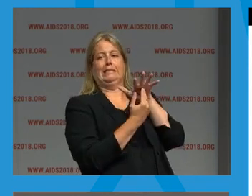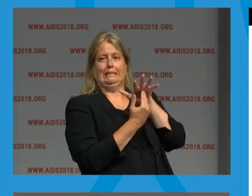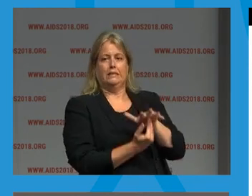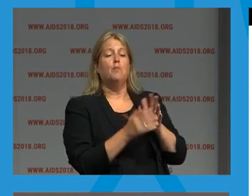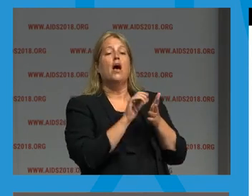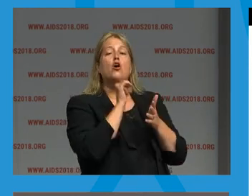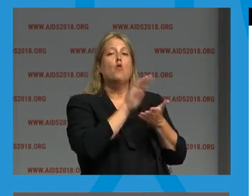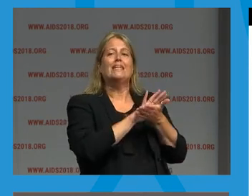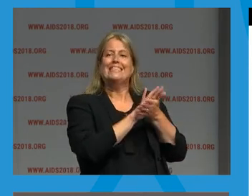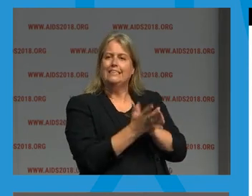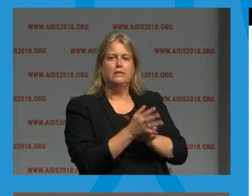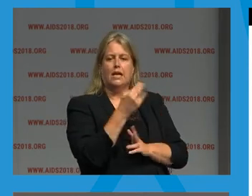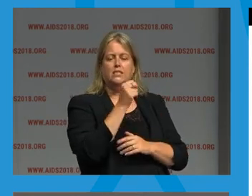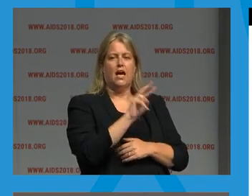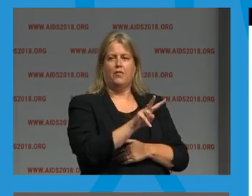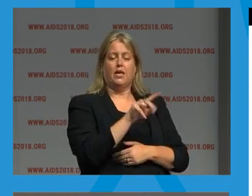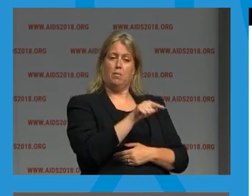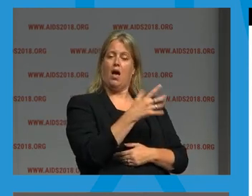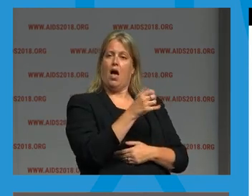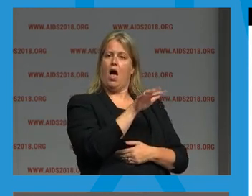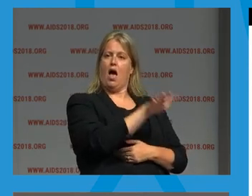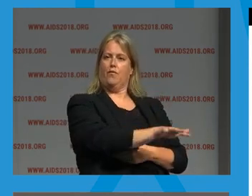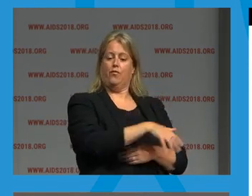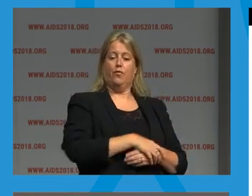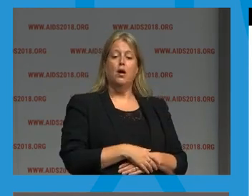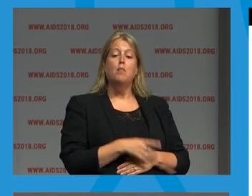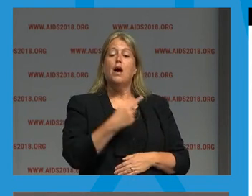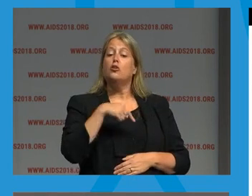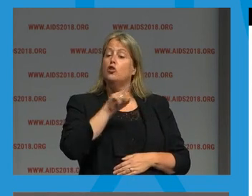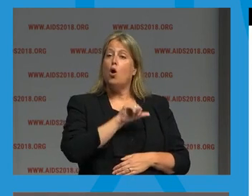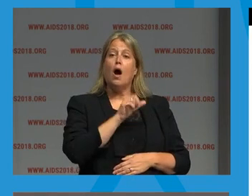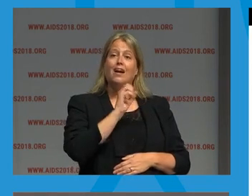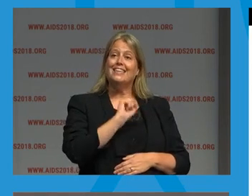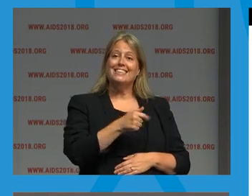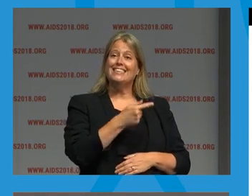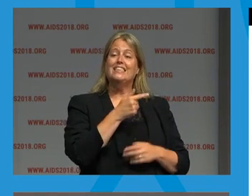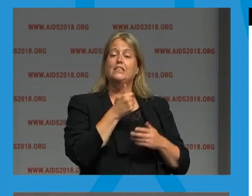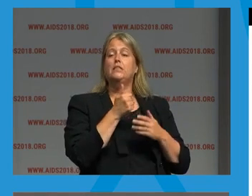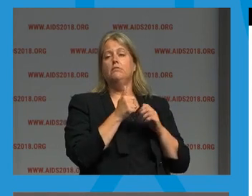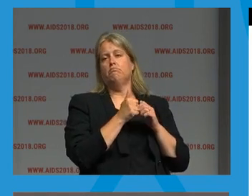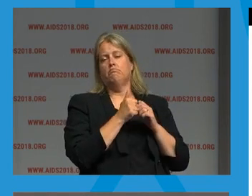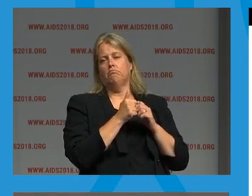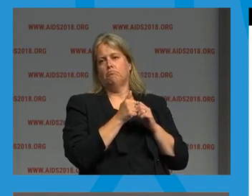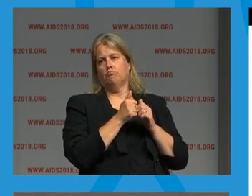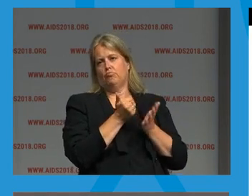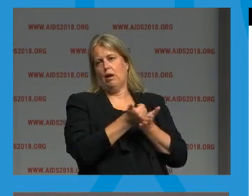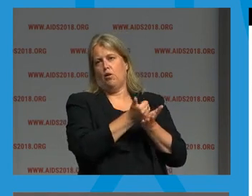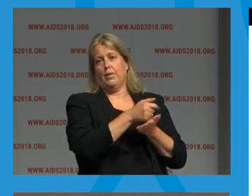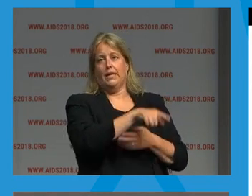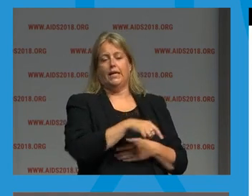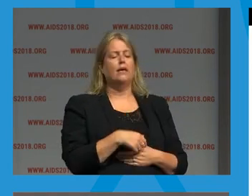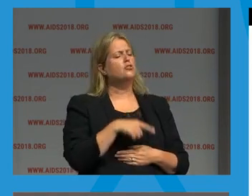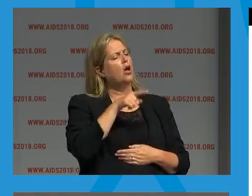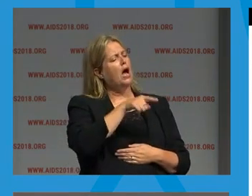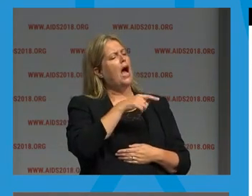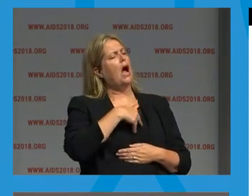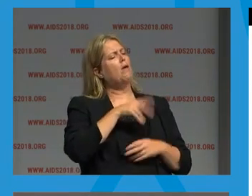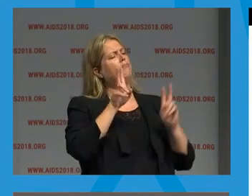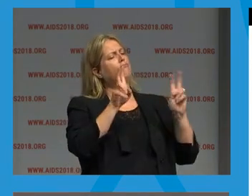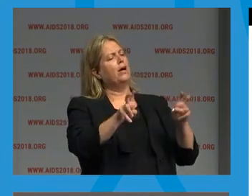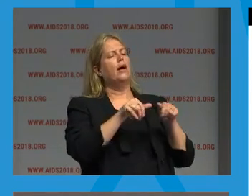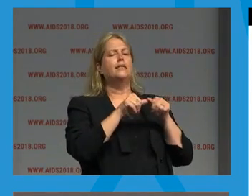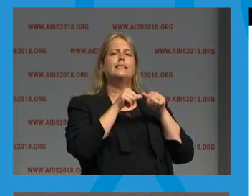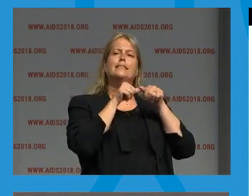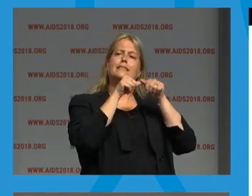HIV in the absence of antiretroviral therapy, which I will refer to as sustained virological